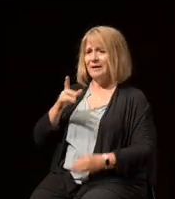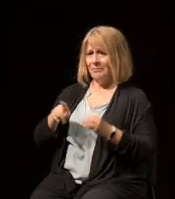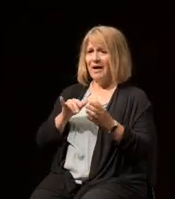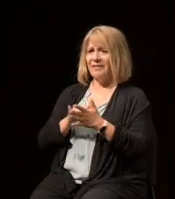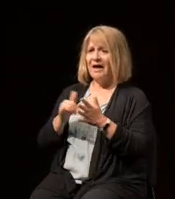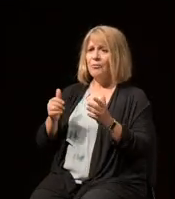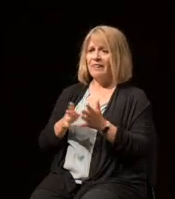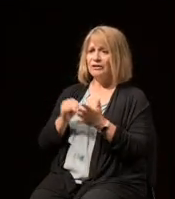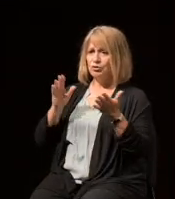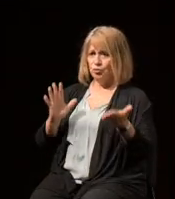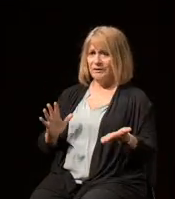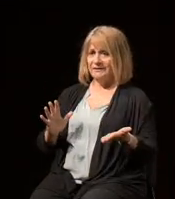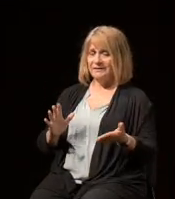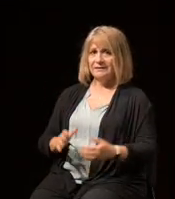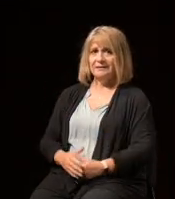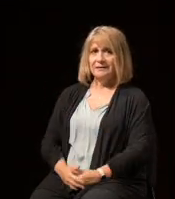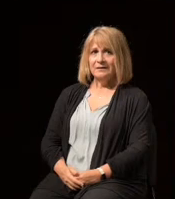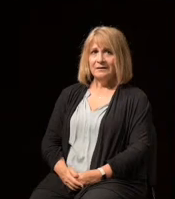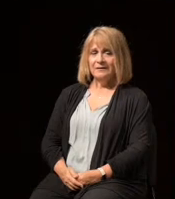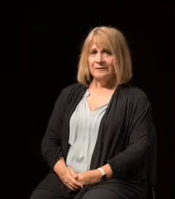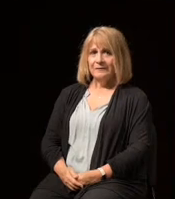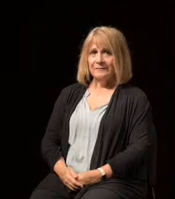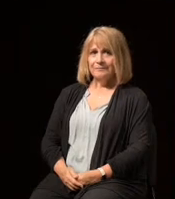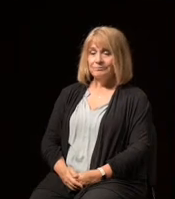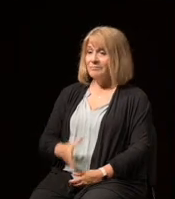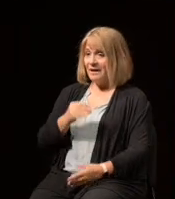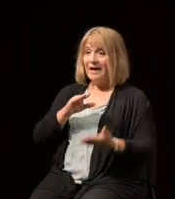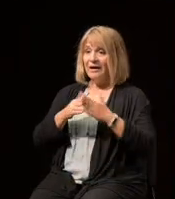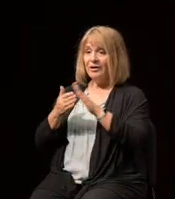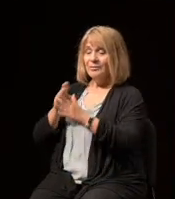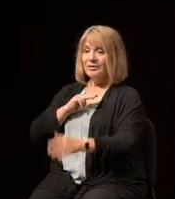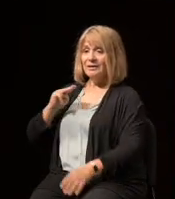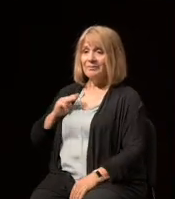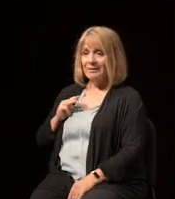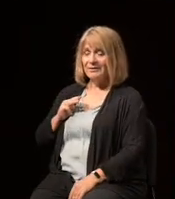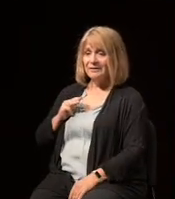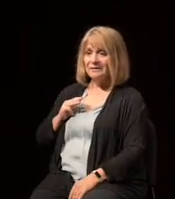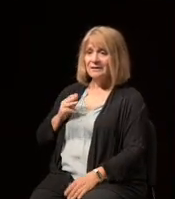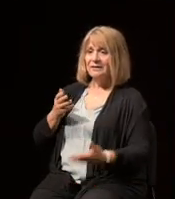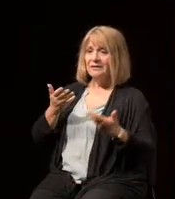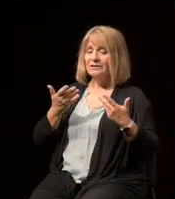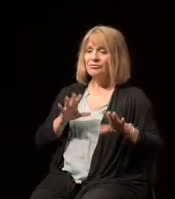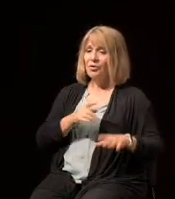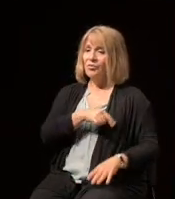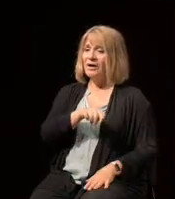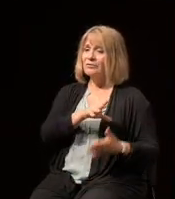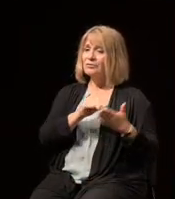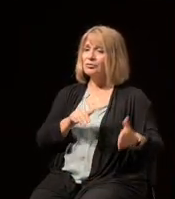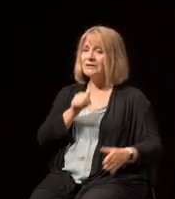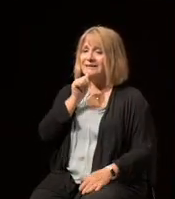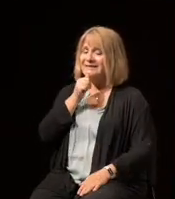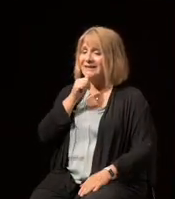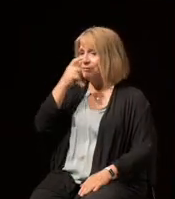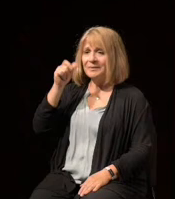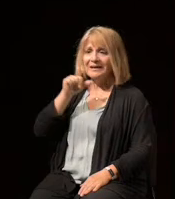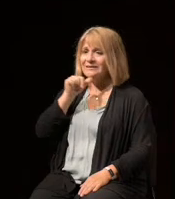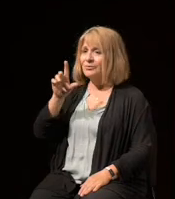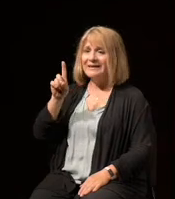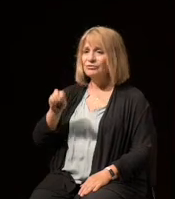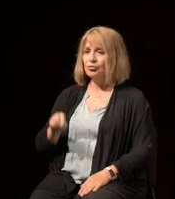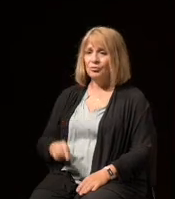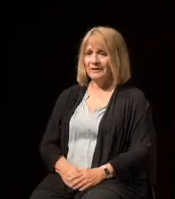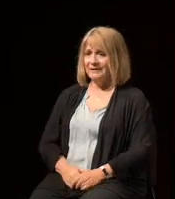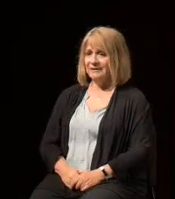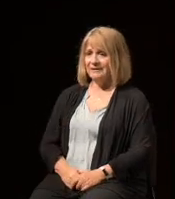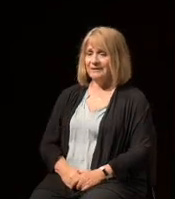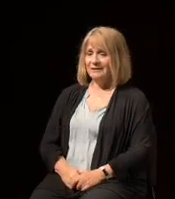students, with our community members, and they don't have to suffer because we fail to do so. And understand the interconnectedness